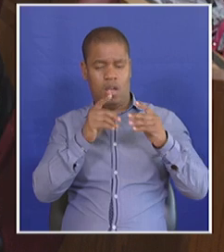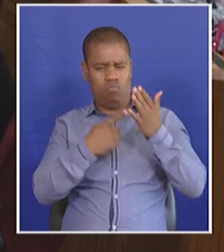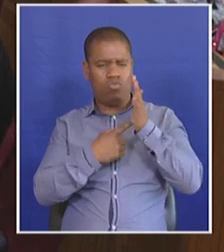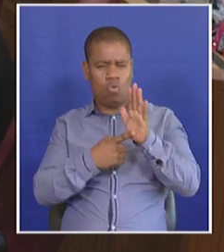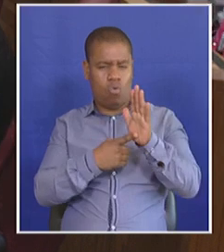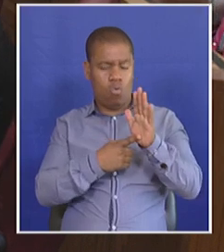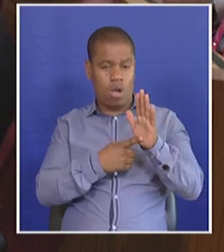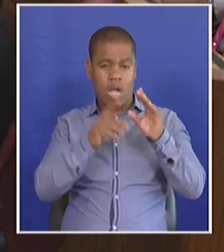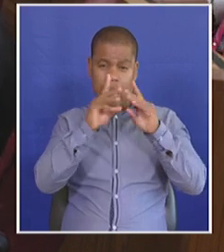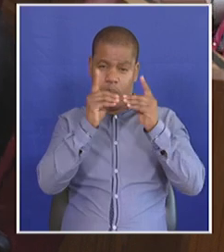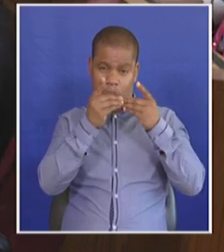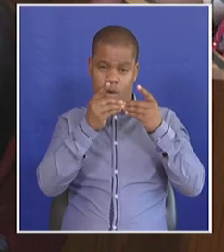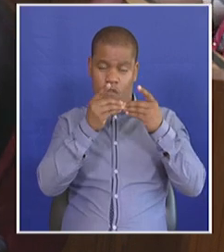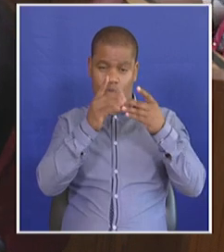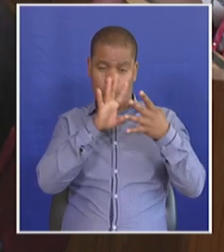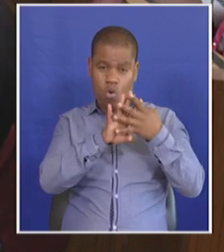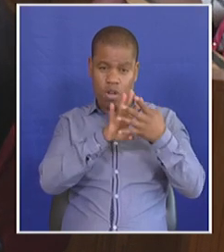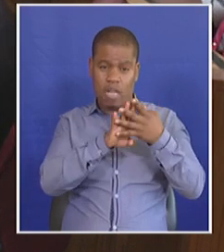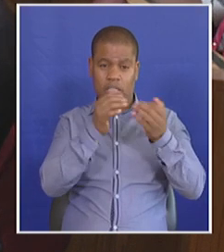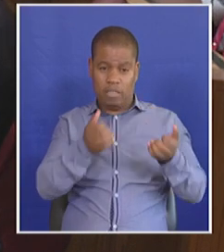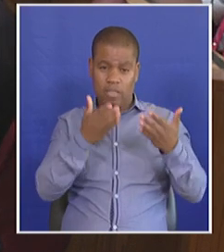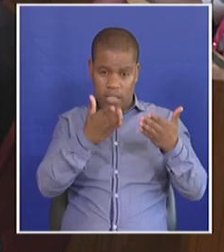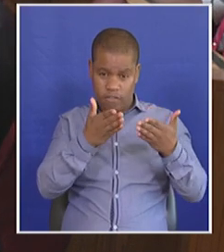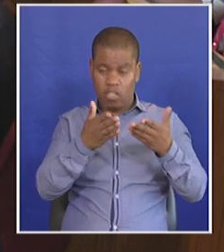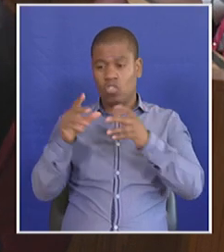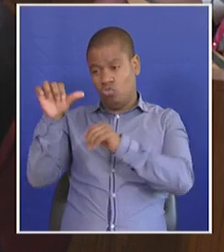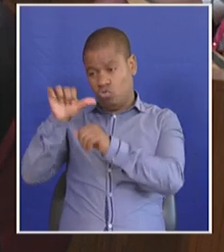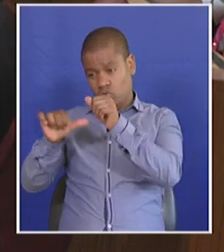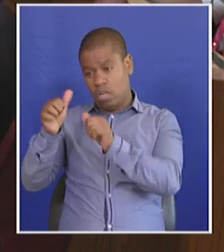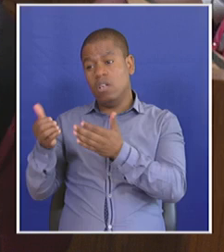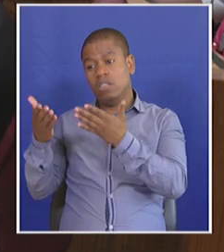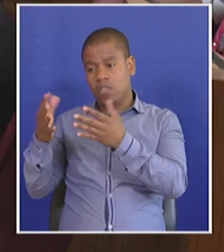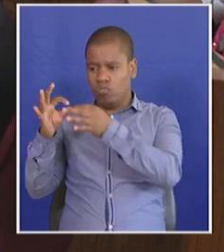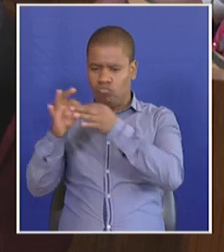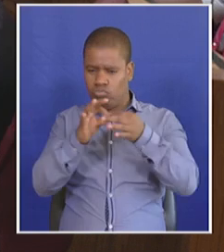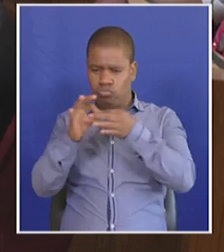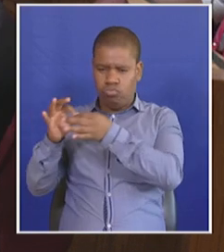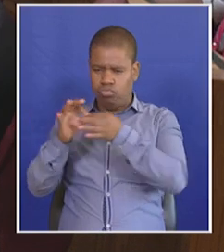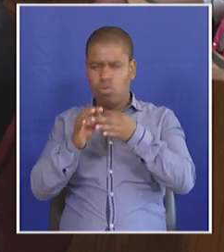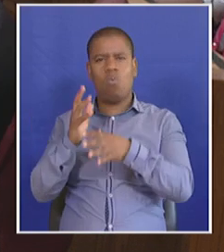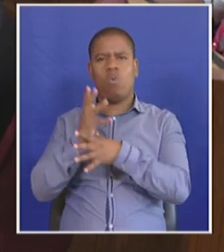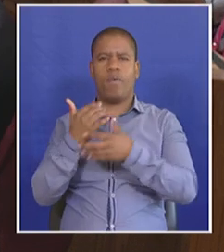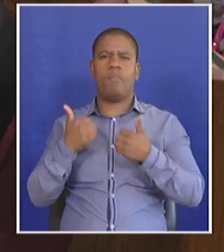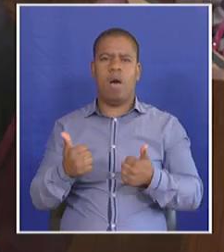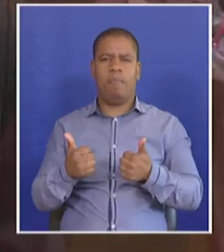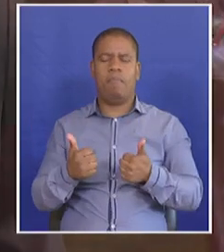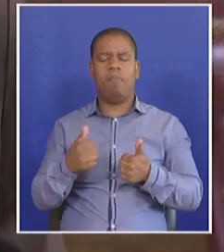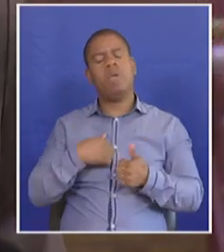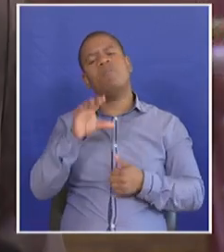Correctional Services together with Social Services. I just want to check, Deputy Minister, whether correctional services